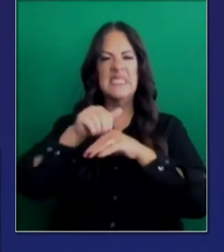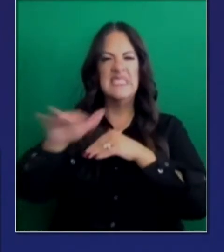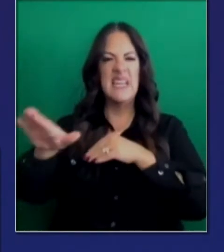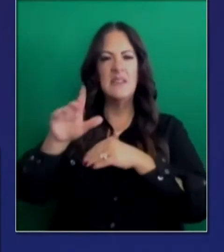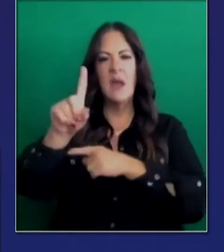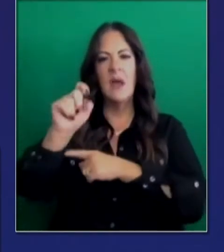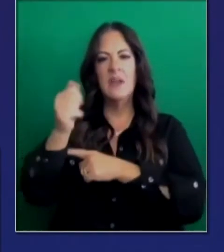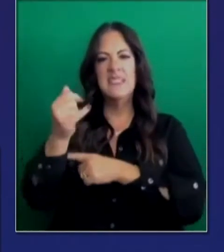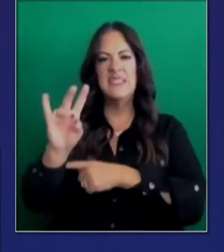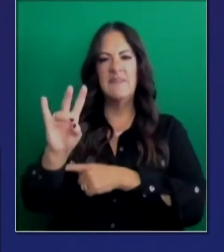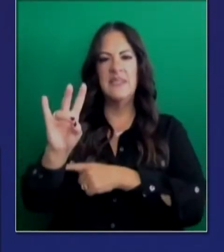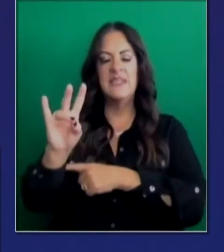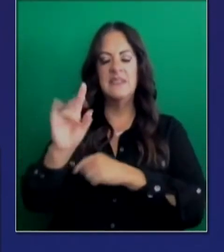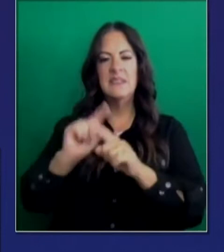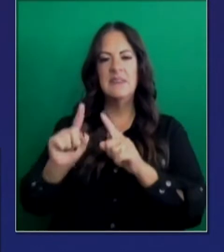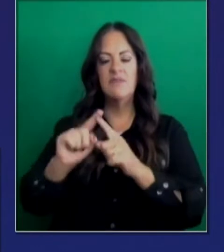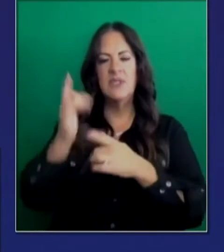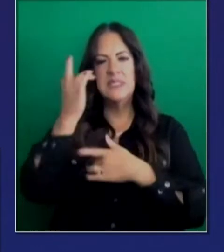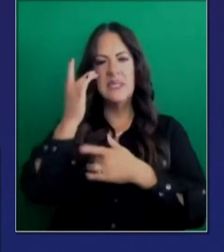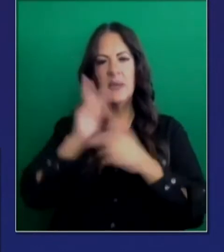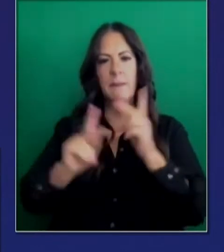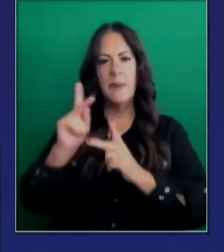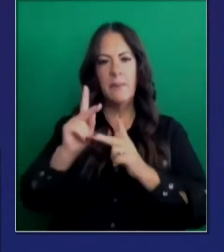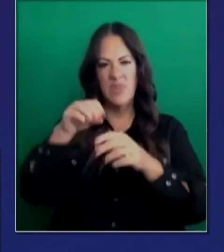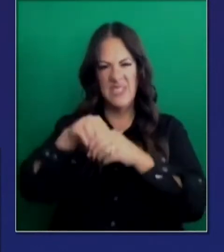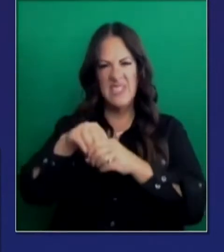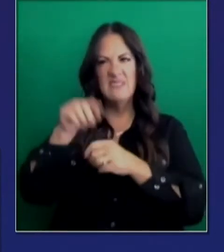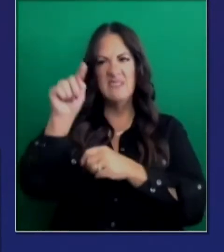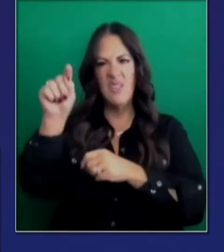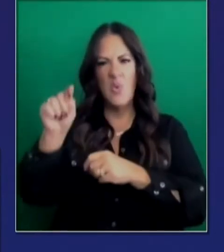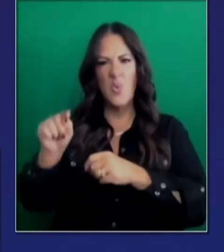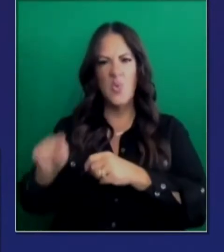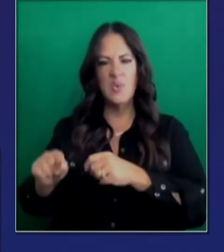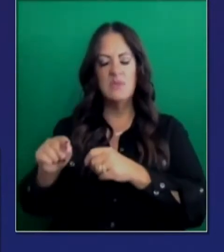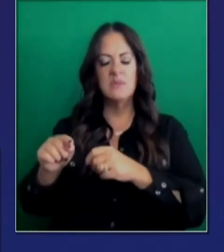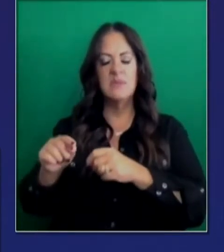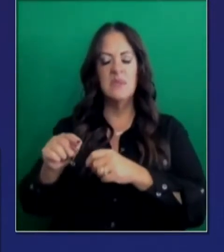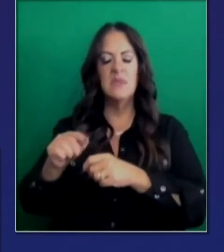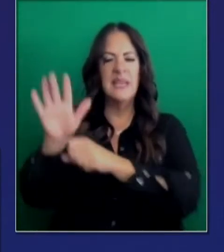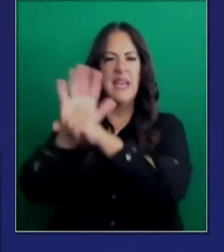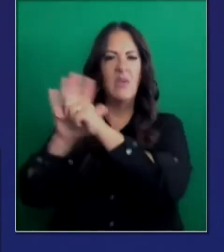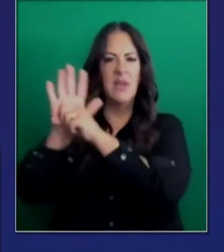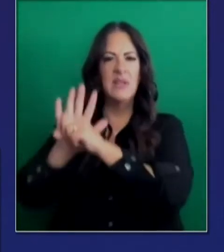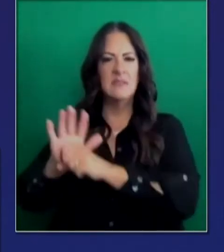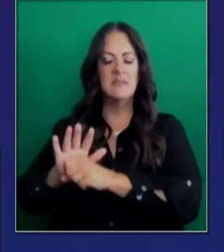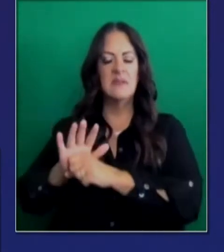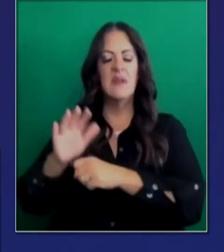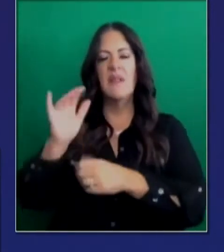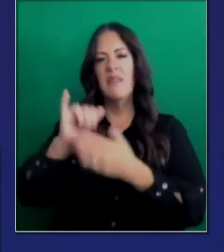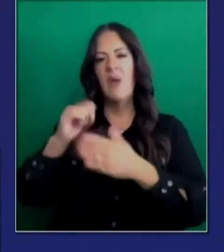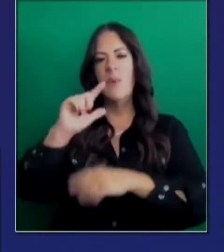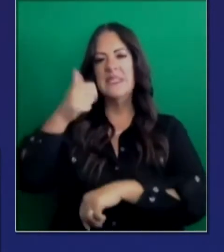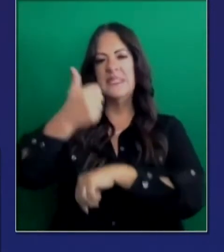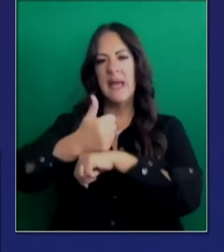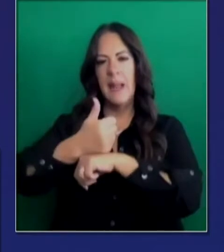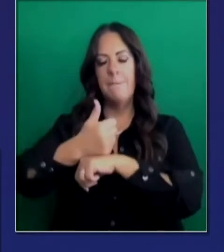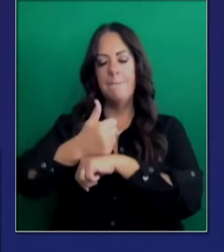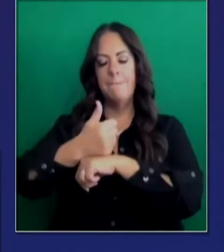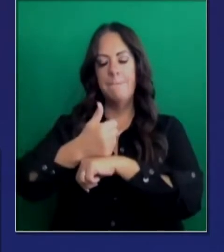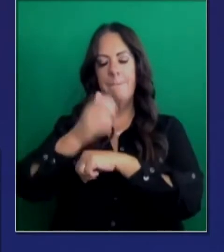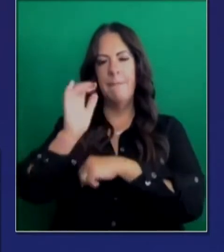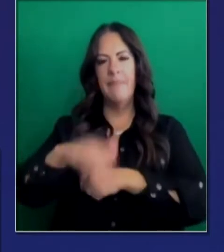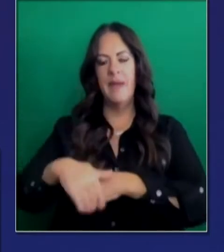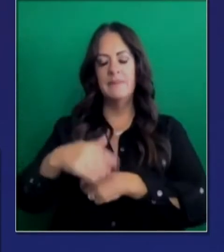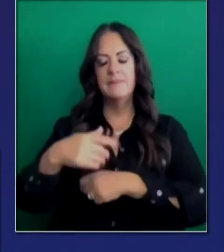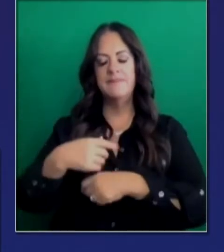these, what we refer to often as decompression sites. These are the sites that we stood up. Many others are in warm status. These are the